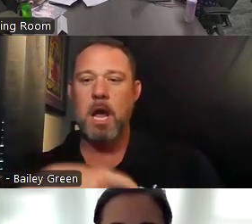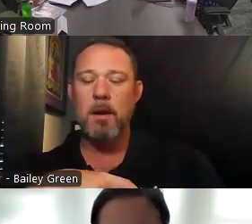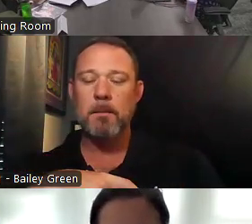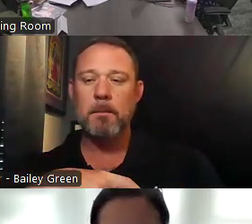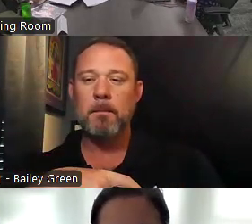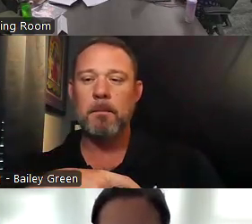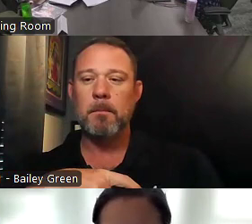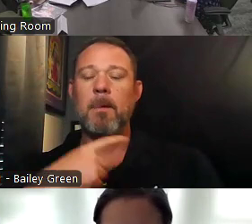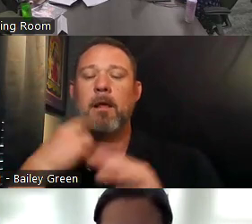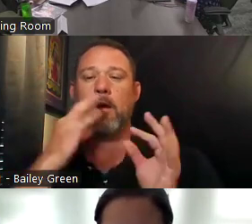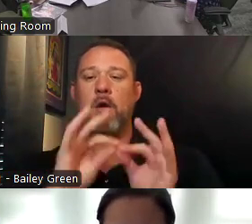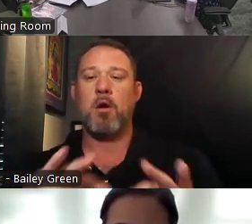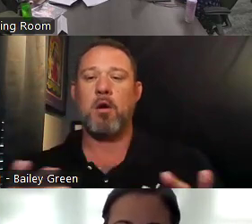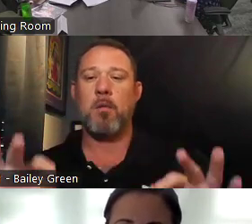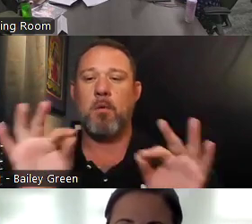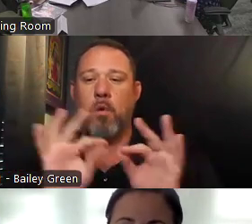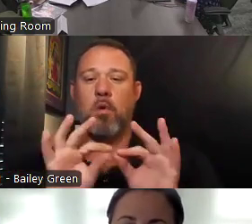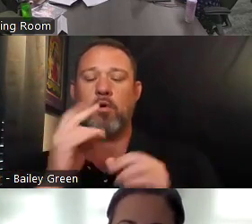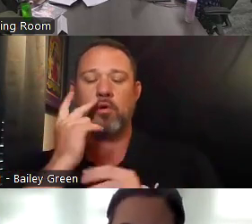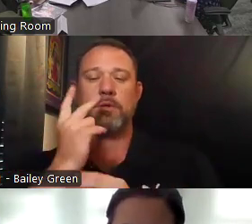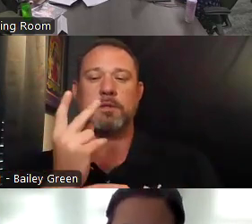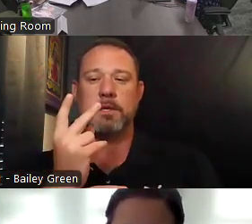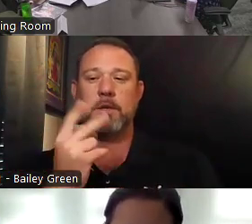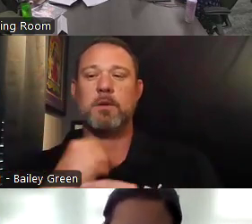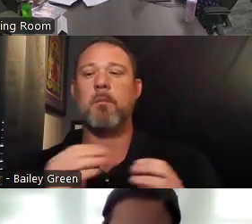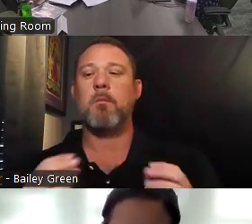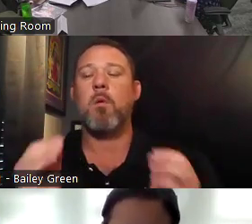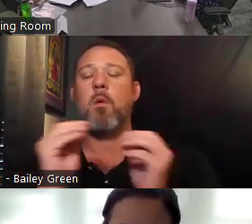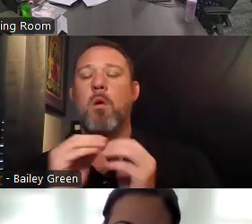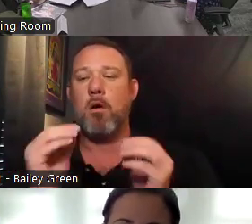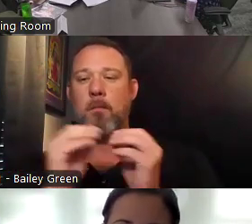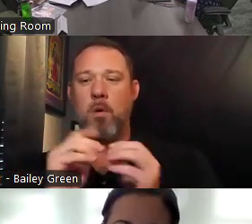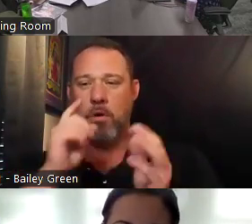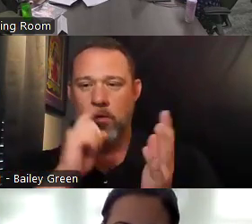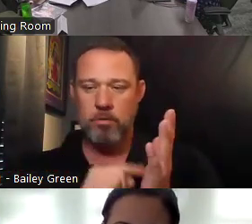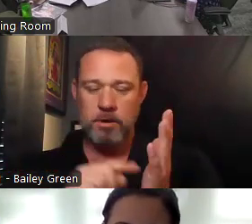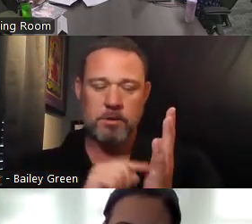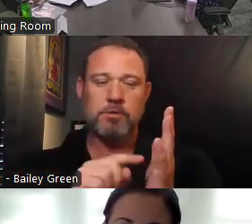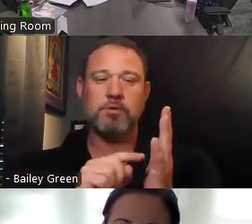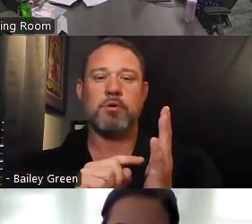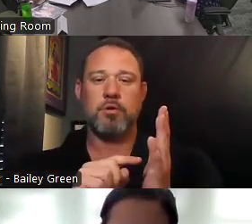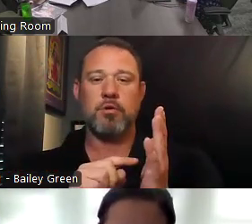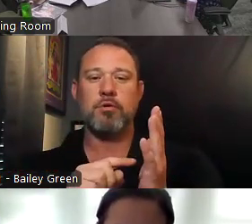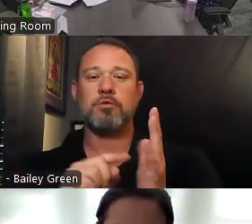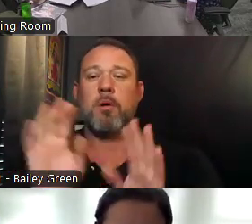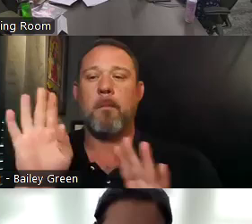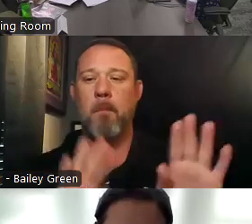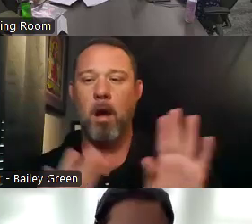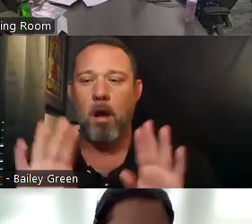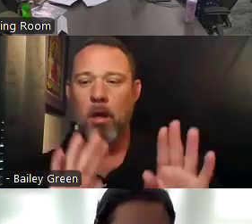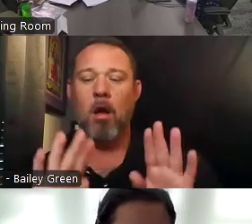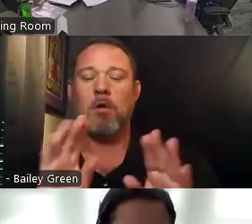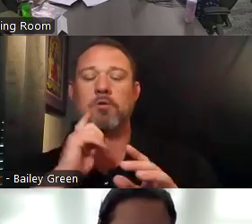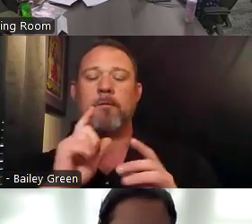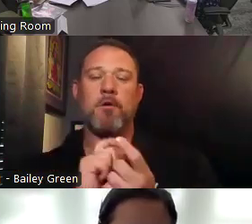think what's really important to see is that we're seeing more and more research papers, both looking at the biological basis for